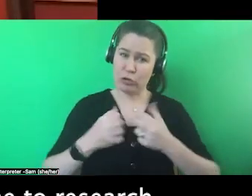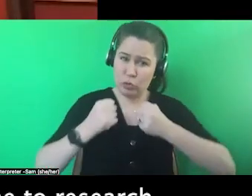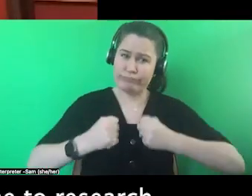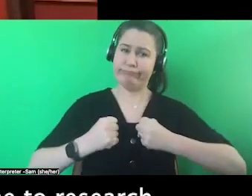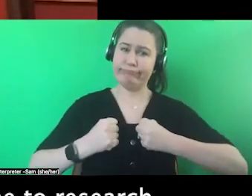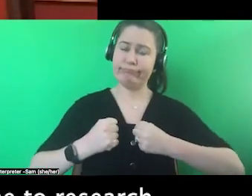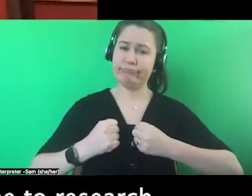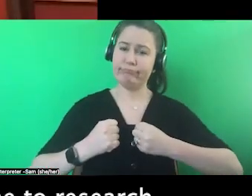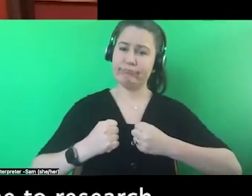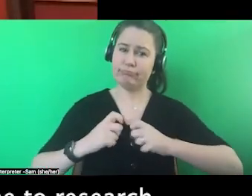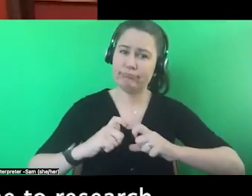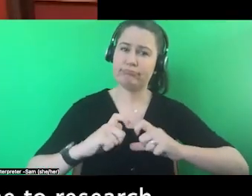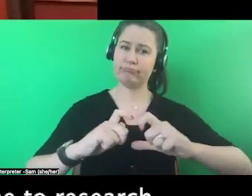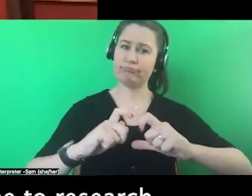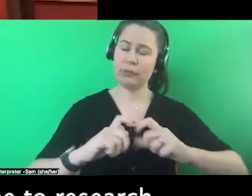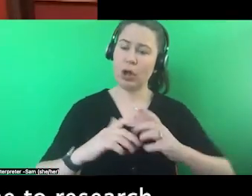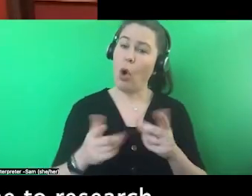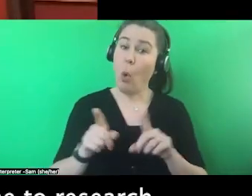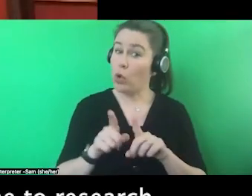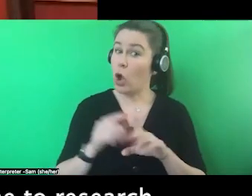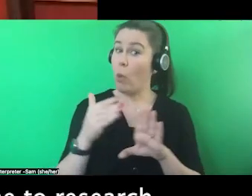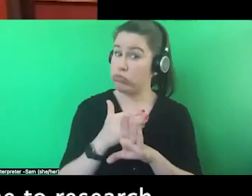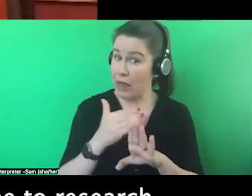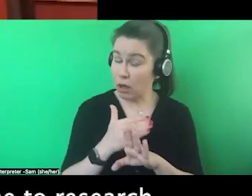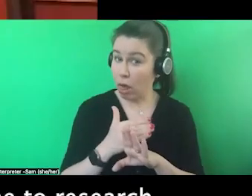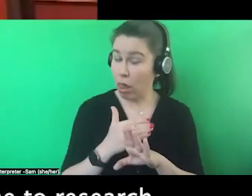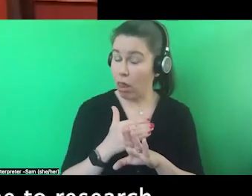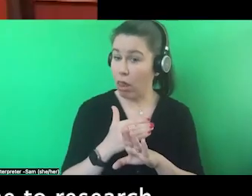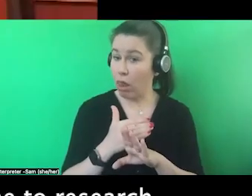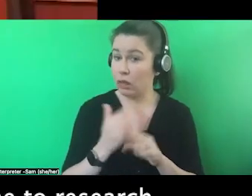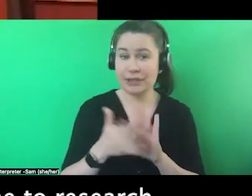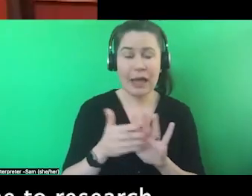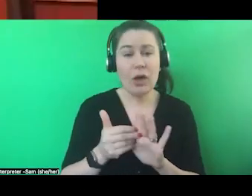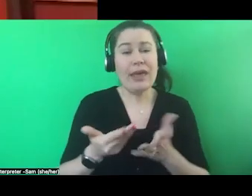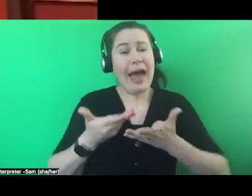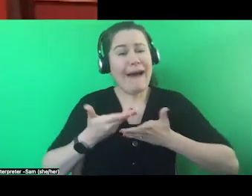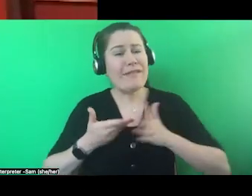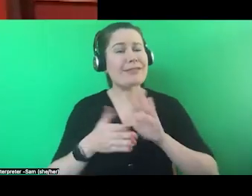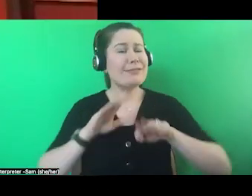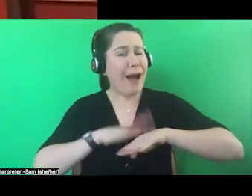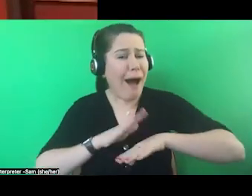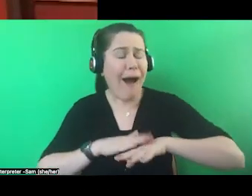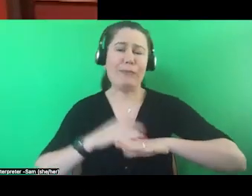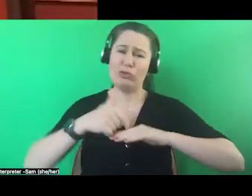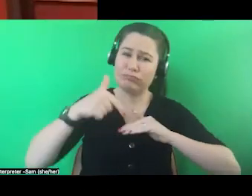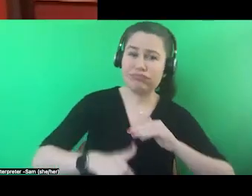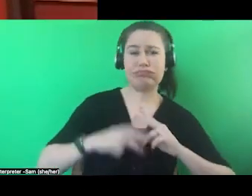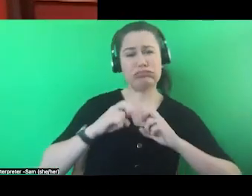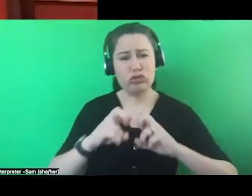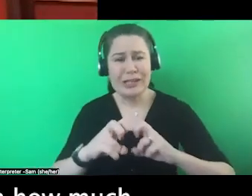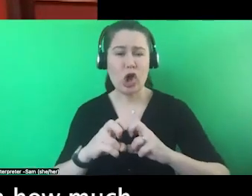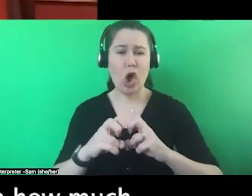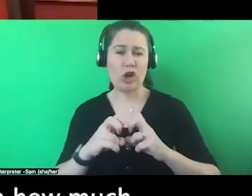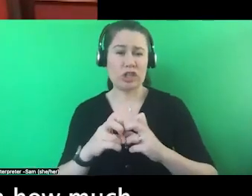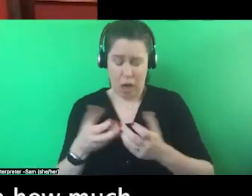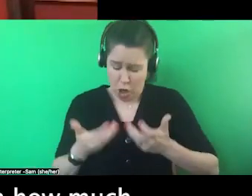think, yeah, also on a practical level, like just the time to research the piece meant that I could really shape the current material